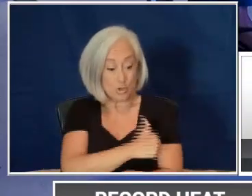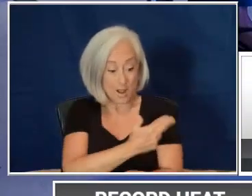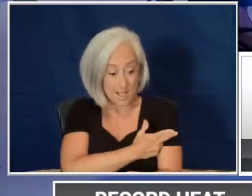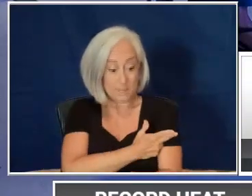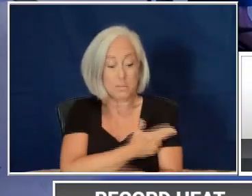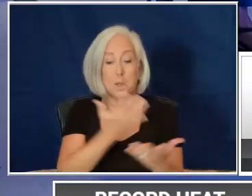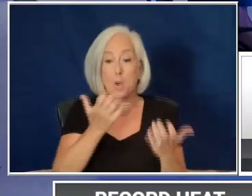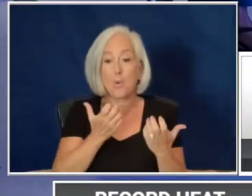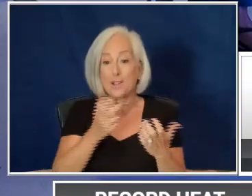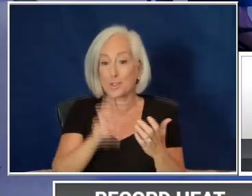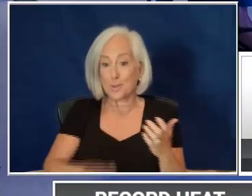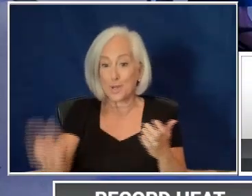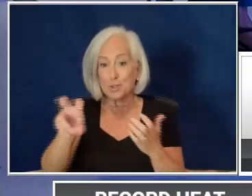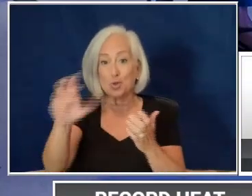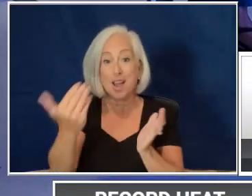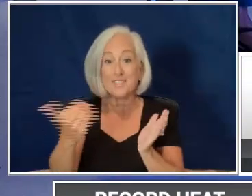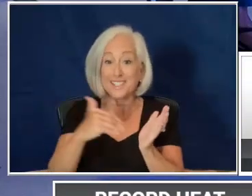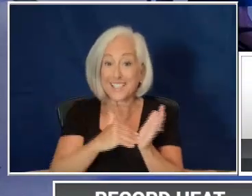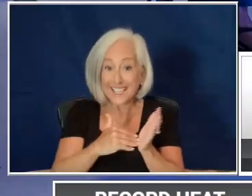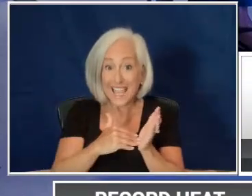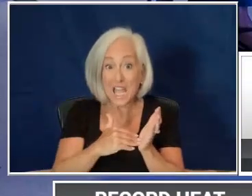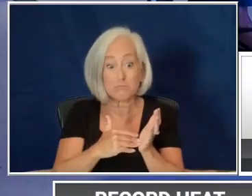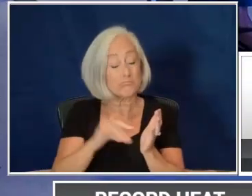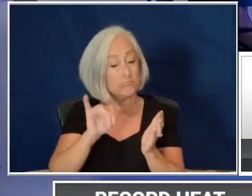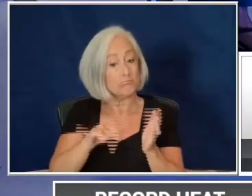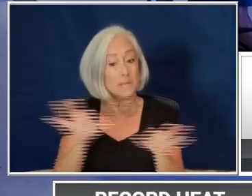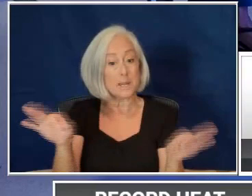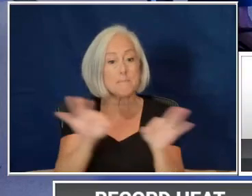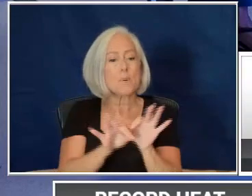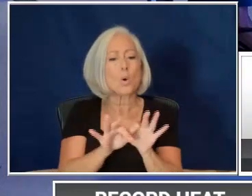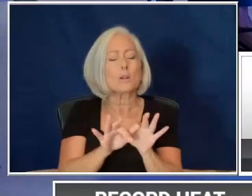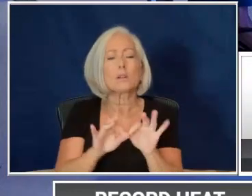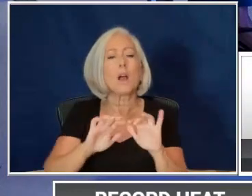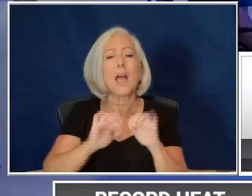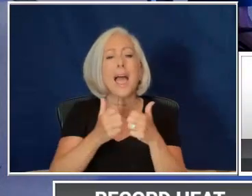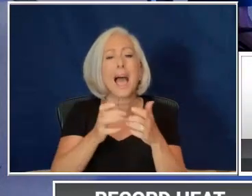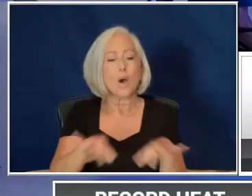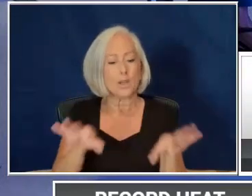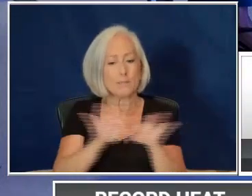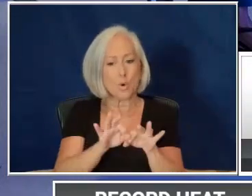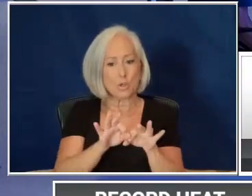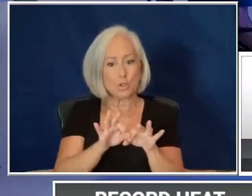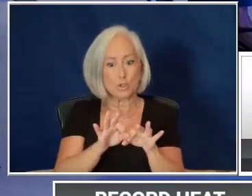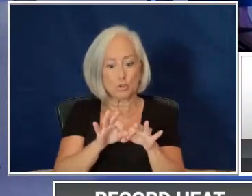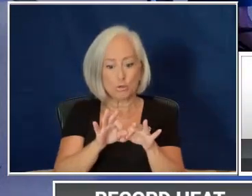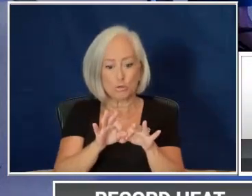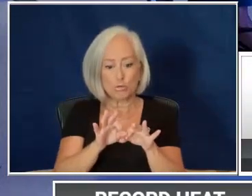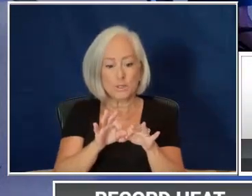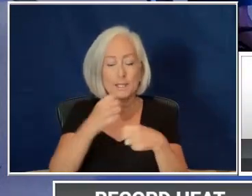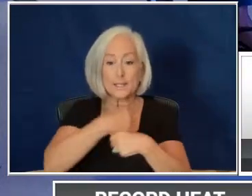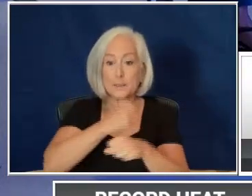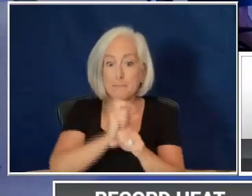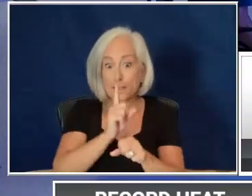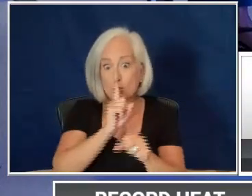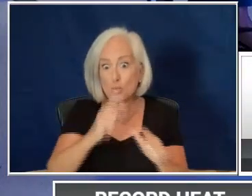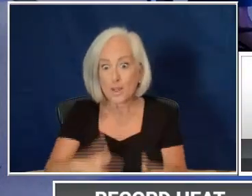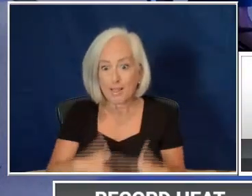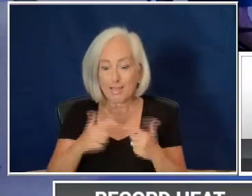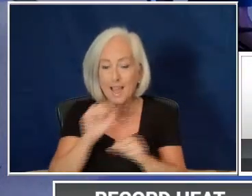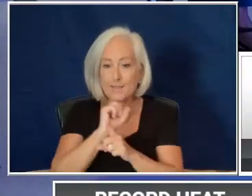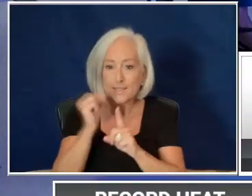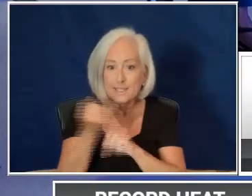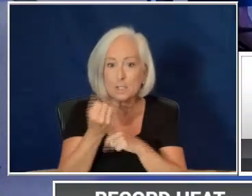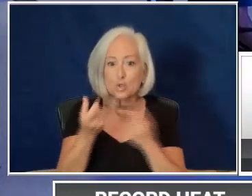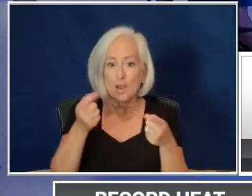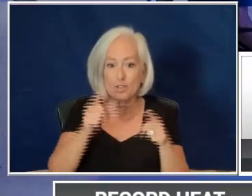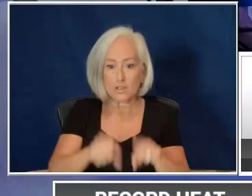for many folks really matters. So how important is it to recreate some of these real life scenarios, kind of like what Julie